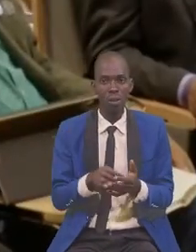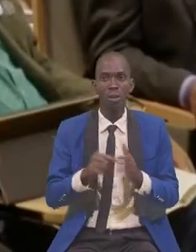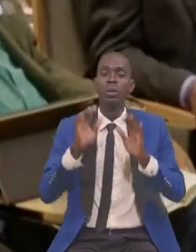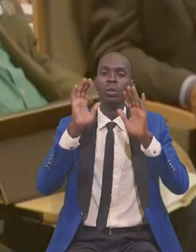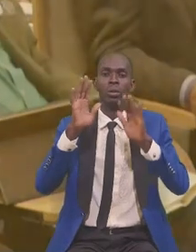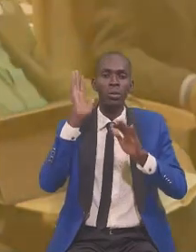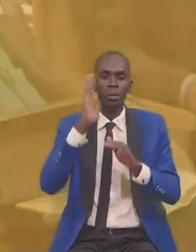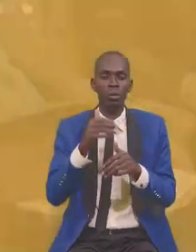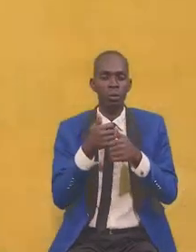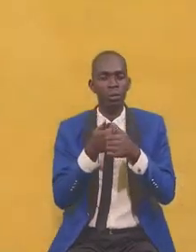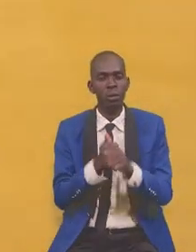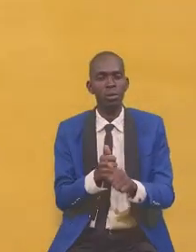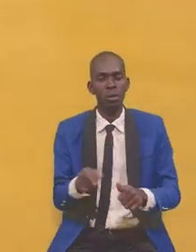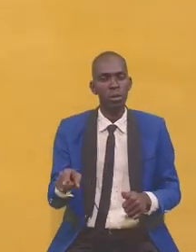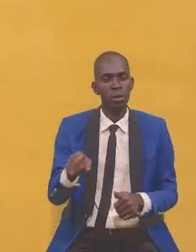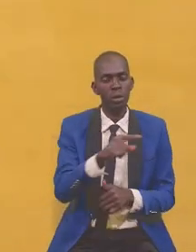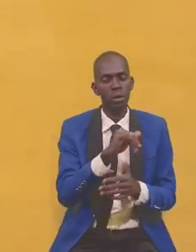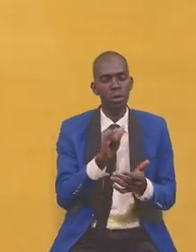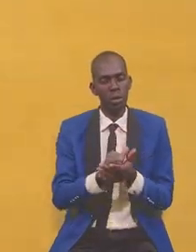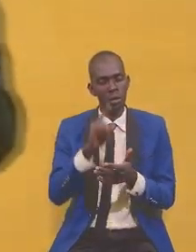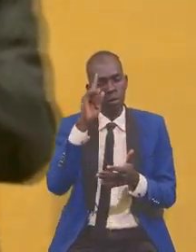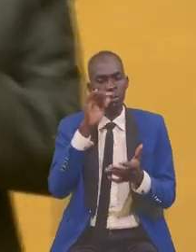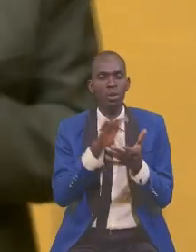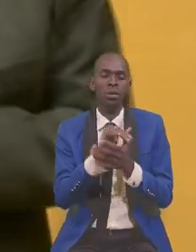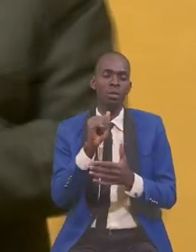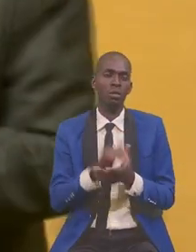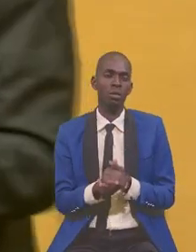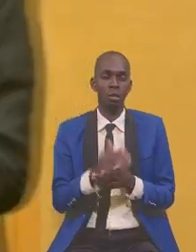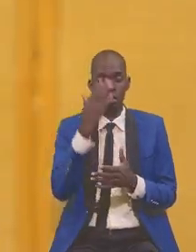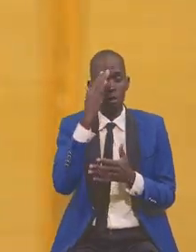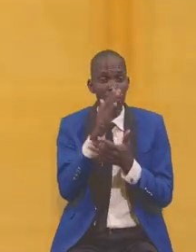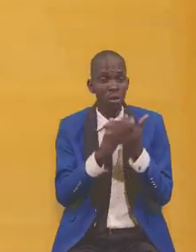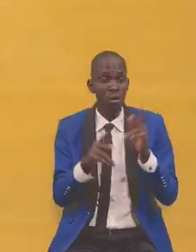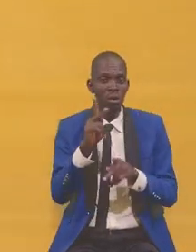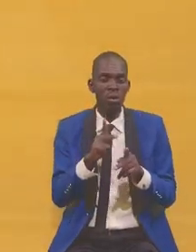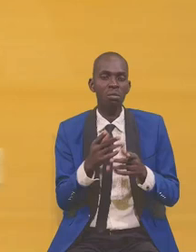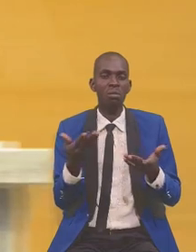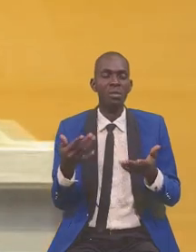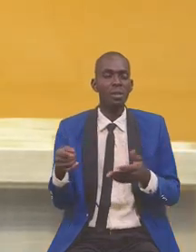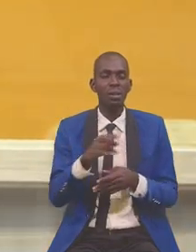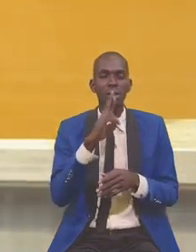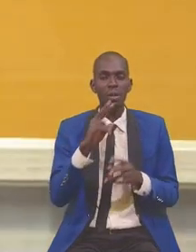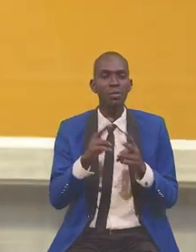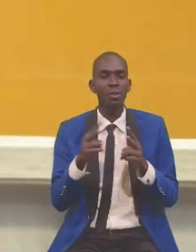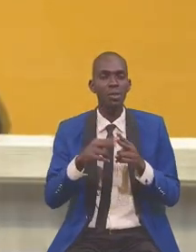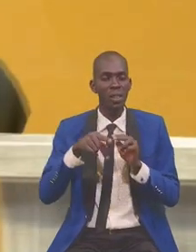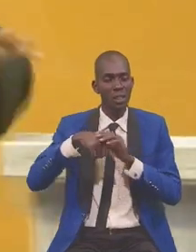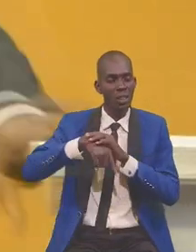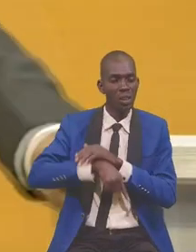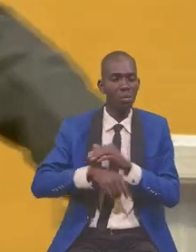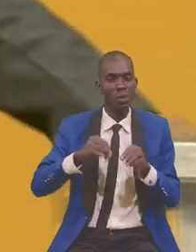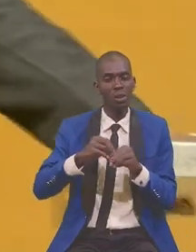follow them that believe. You know, some people, they're too deep in